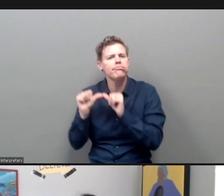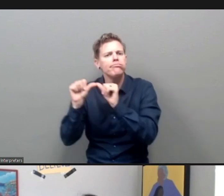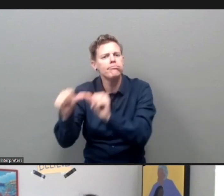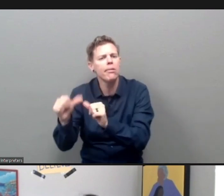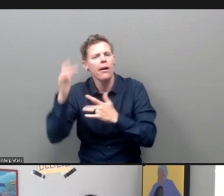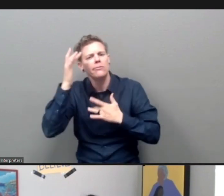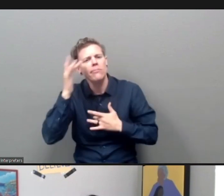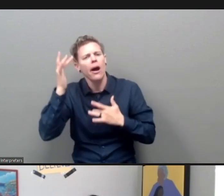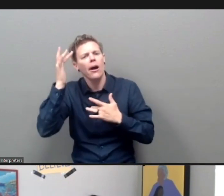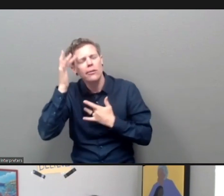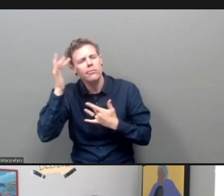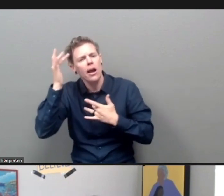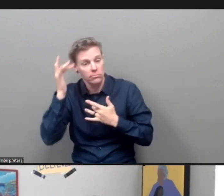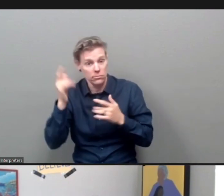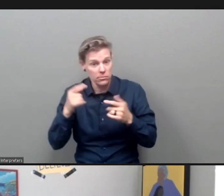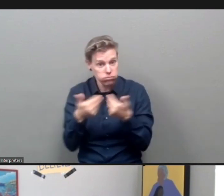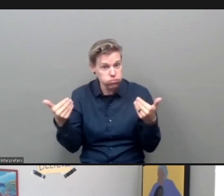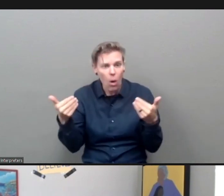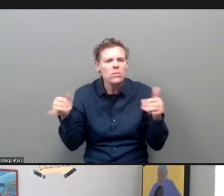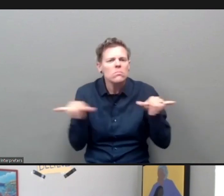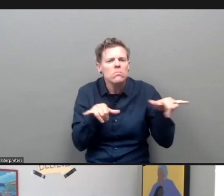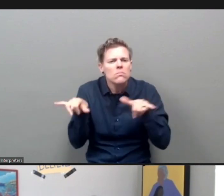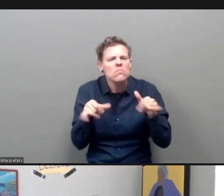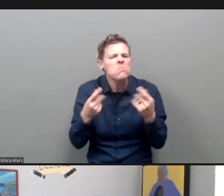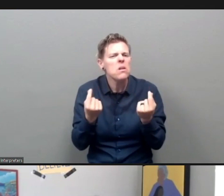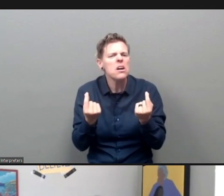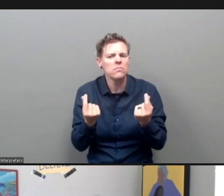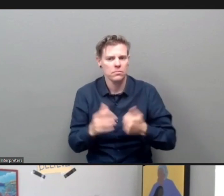One thing we're lucky about is,